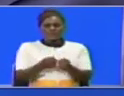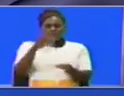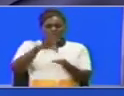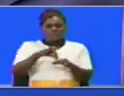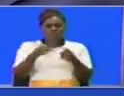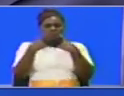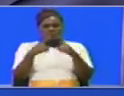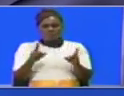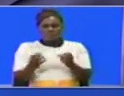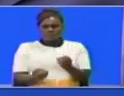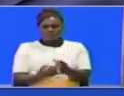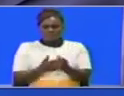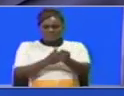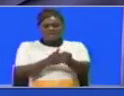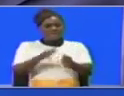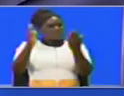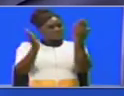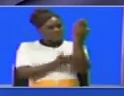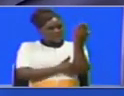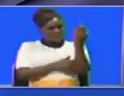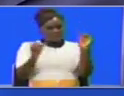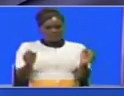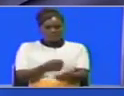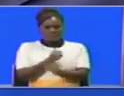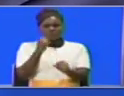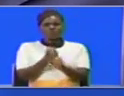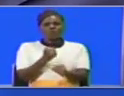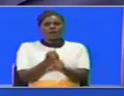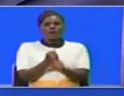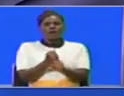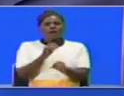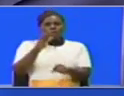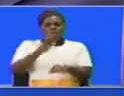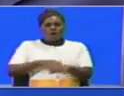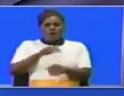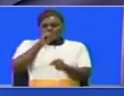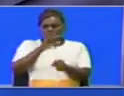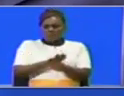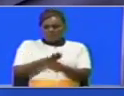produces leaders who are not accountable, leaders who will not deliver on even the very promises that they make.